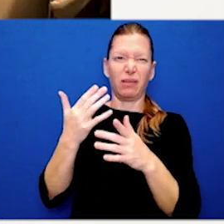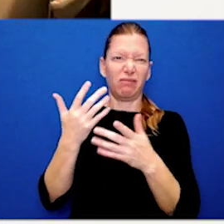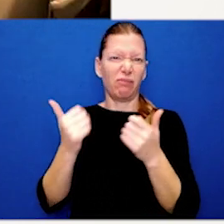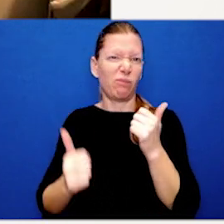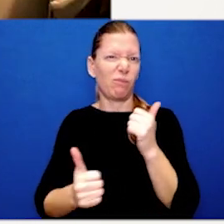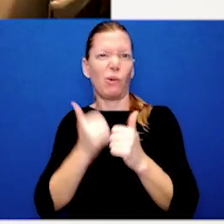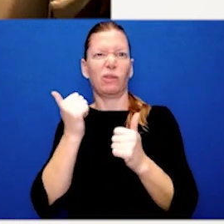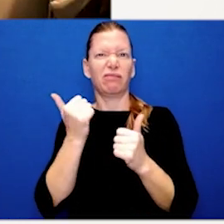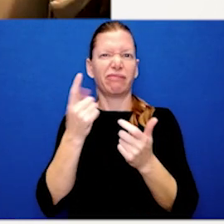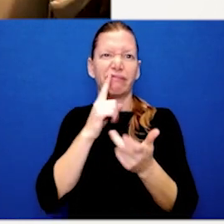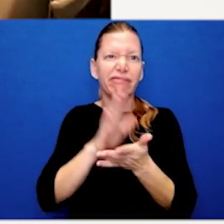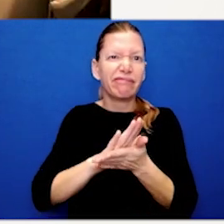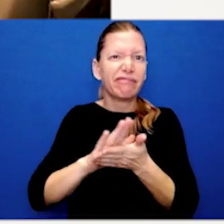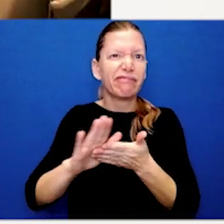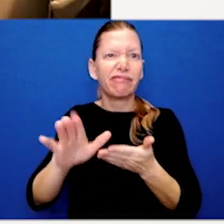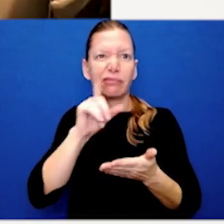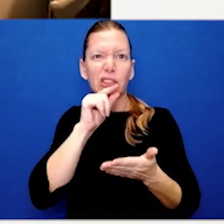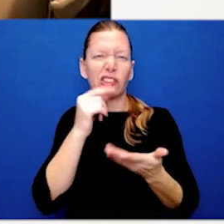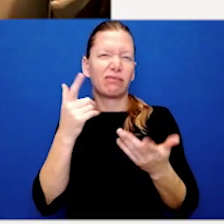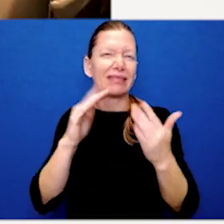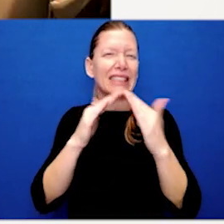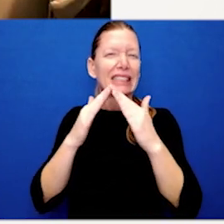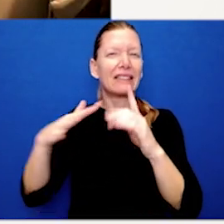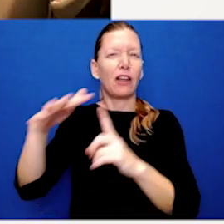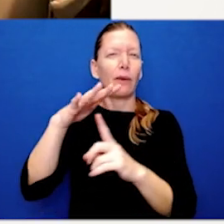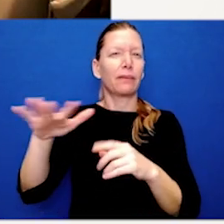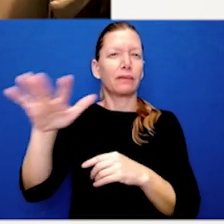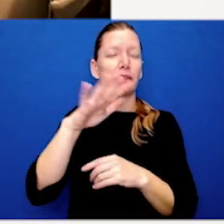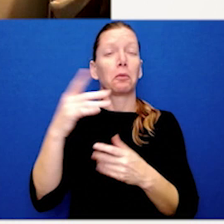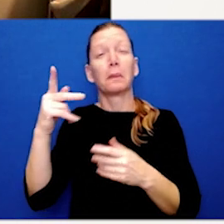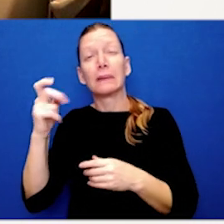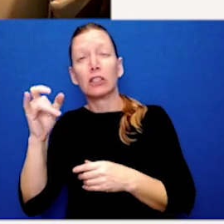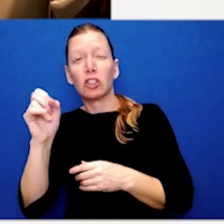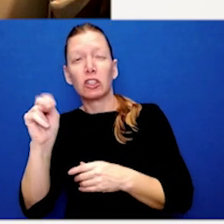bird, certainly in urban environments, unless you factor in the pigeon.